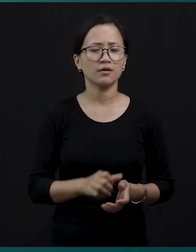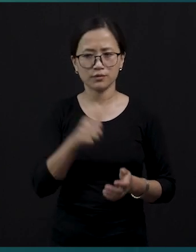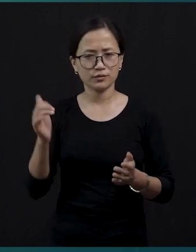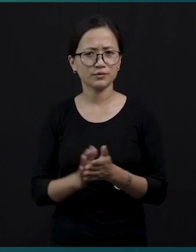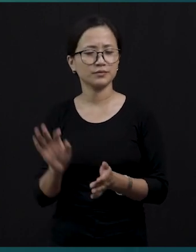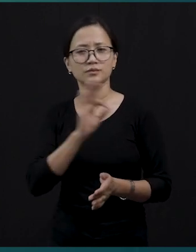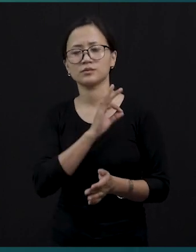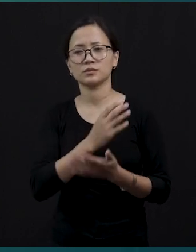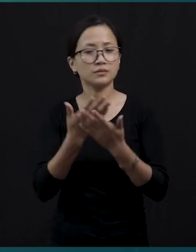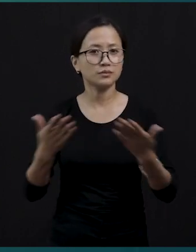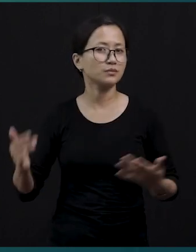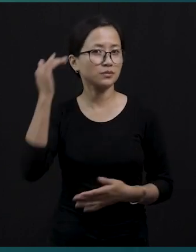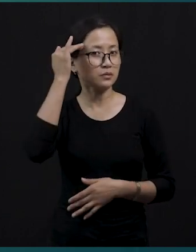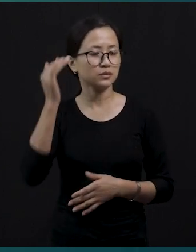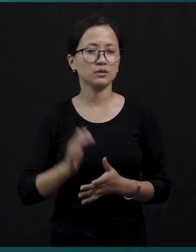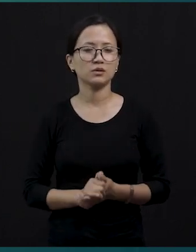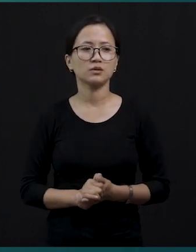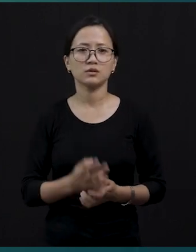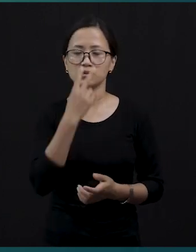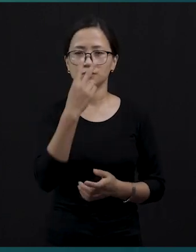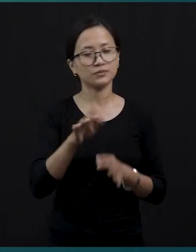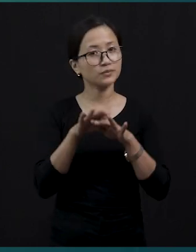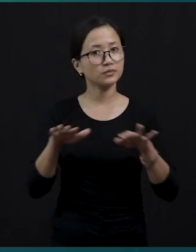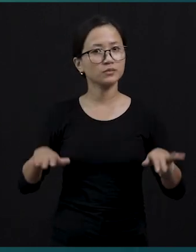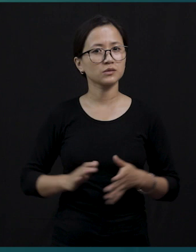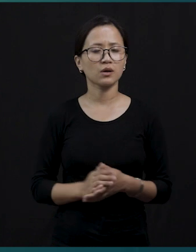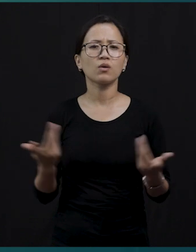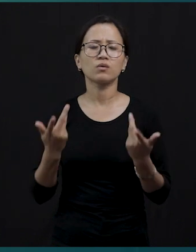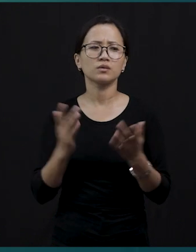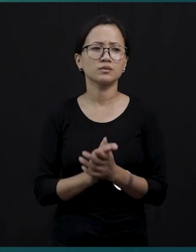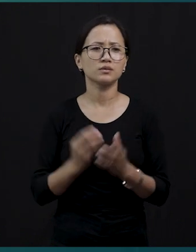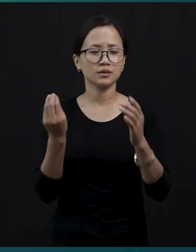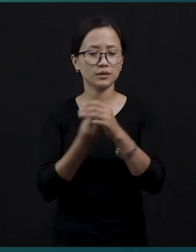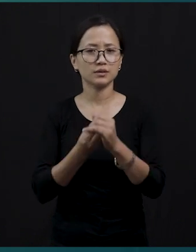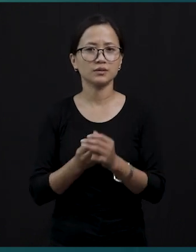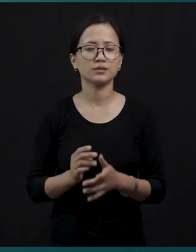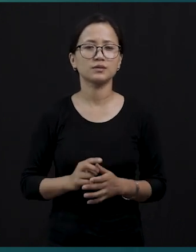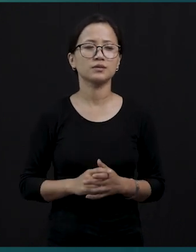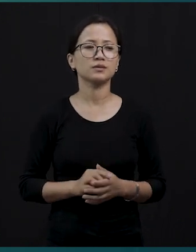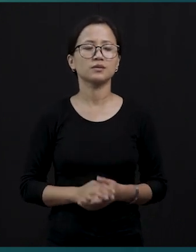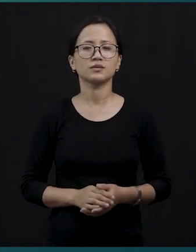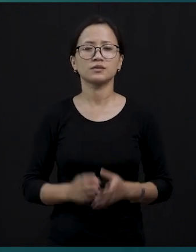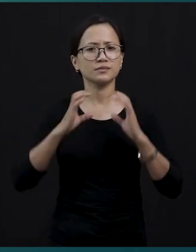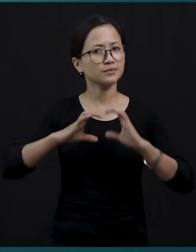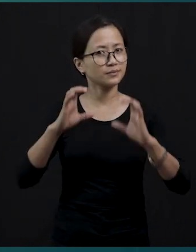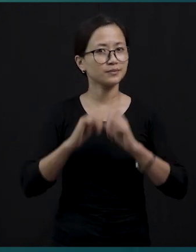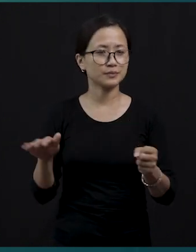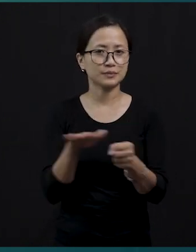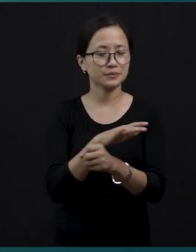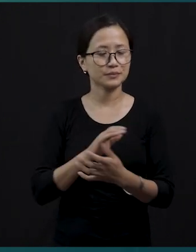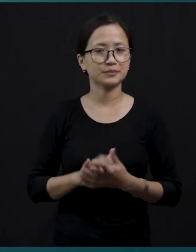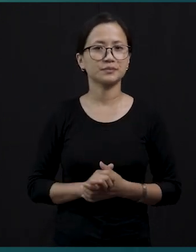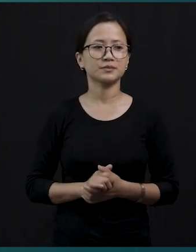very interesting thing you have to know. See, children, what you have to add them here. Look here carefully, all of